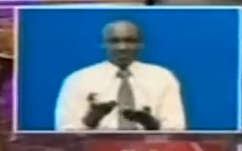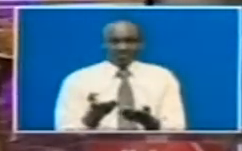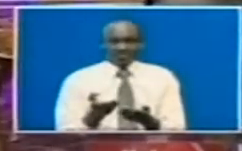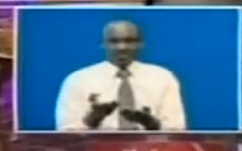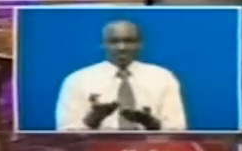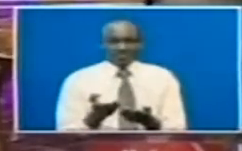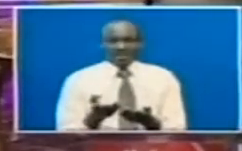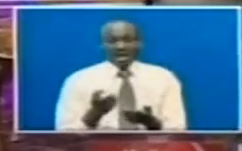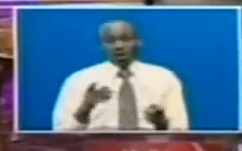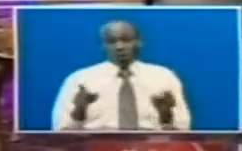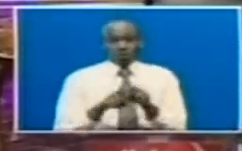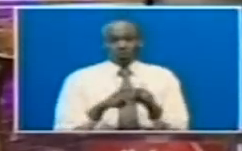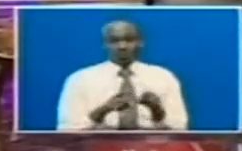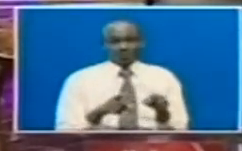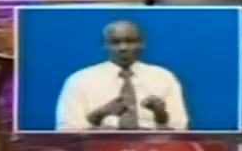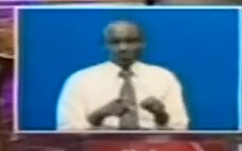lakini on the other hand